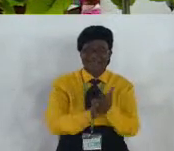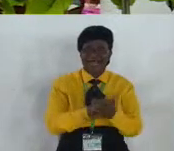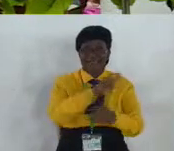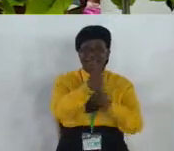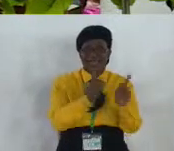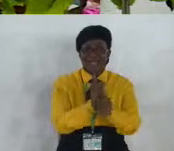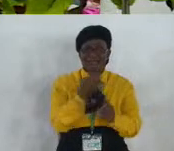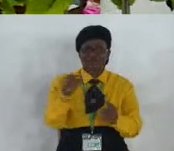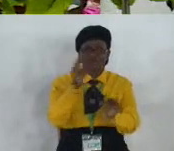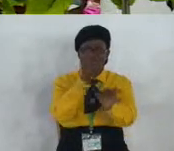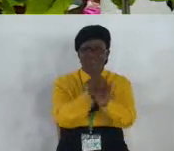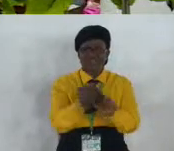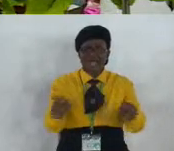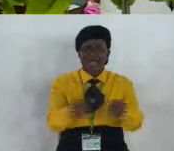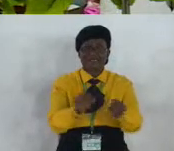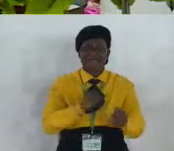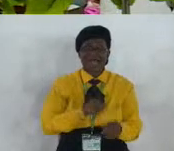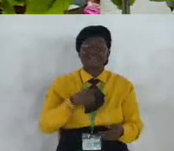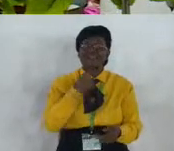As I tell you,